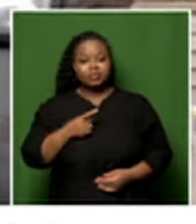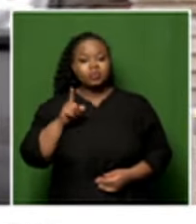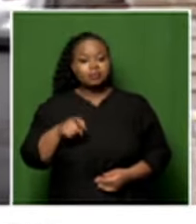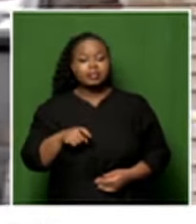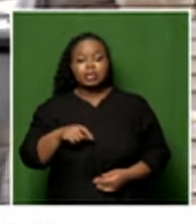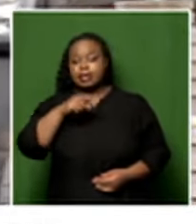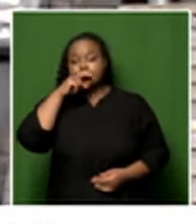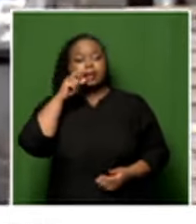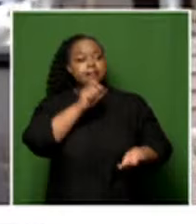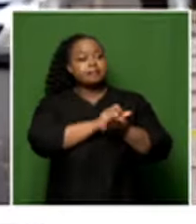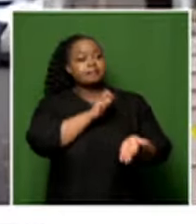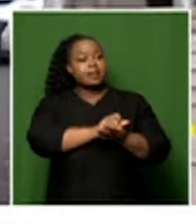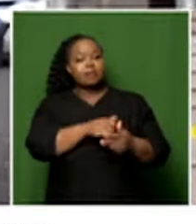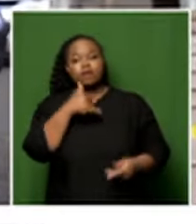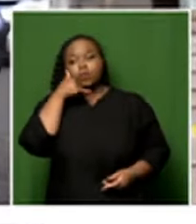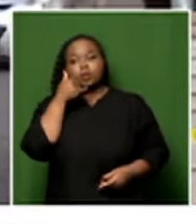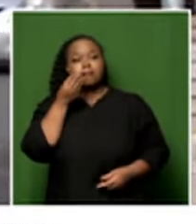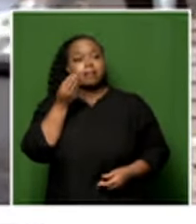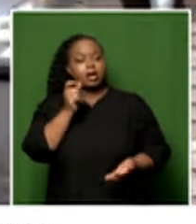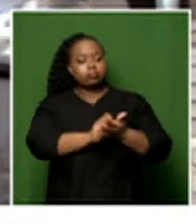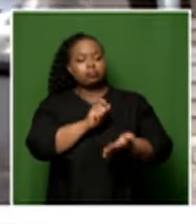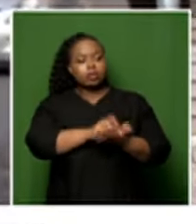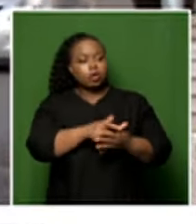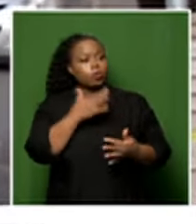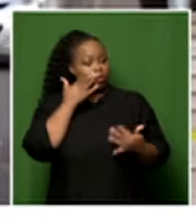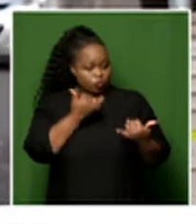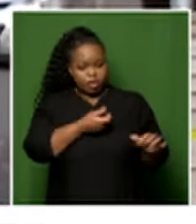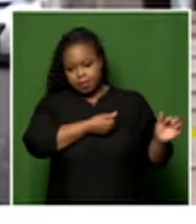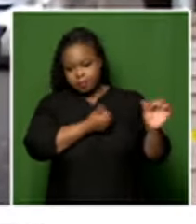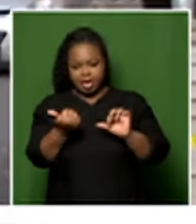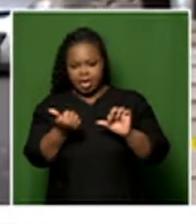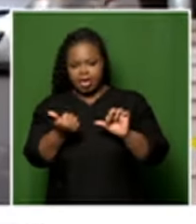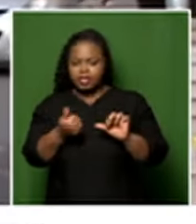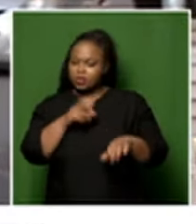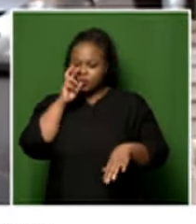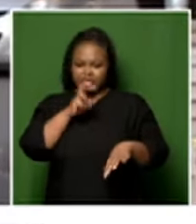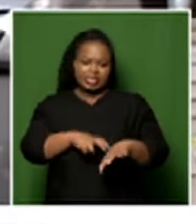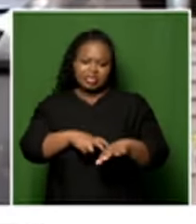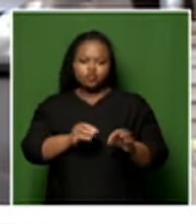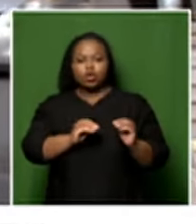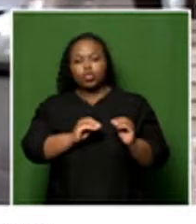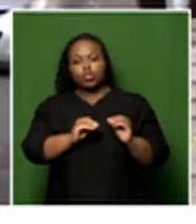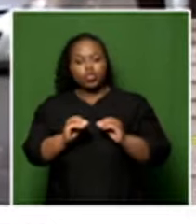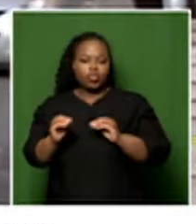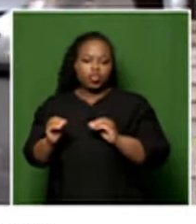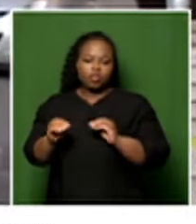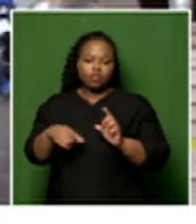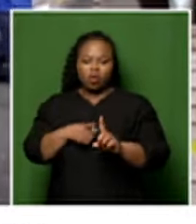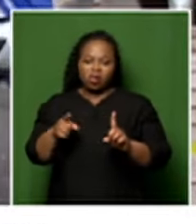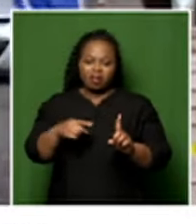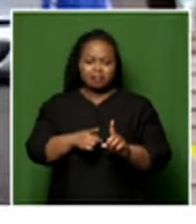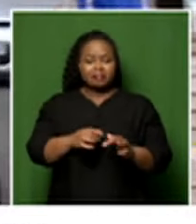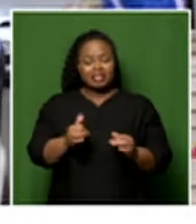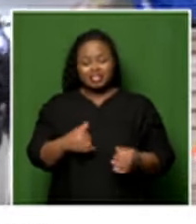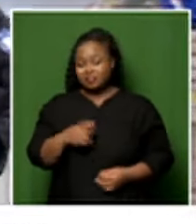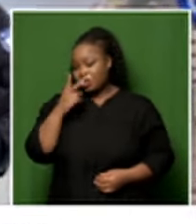their names and numbers so that when they come back today, it might not be as chaotic. But by the look of